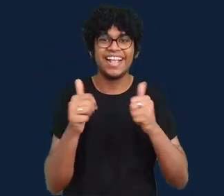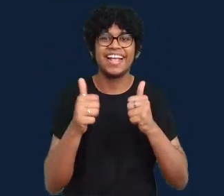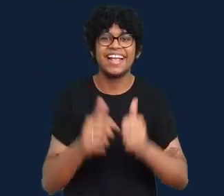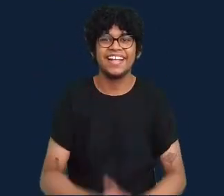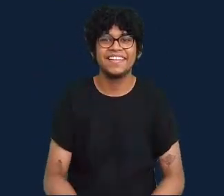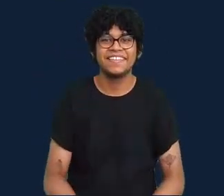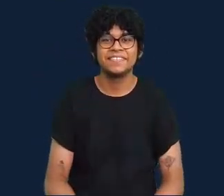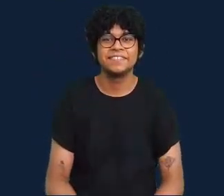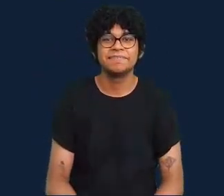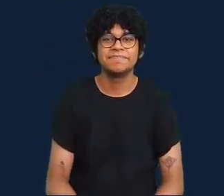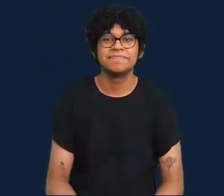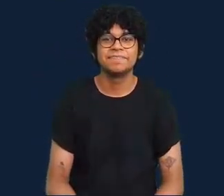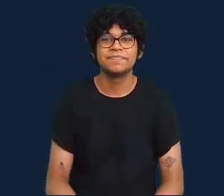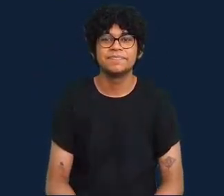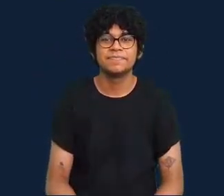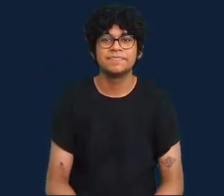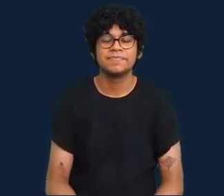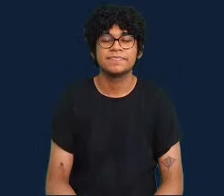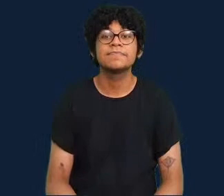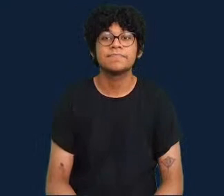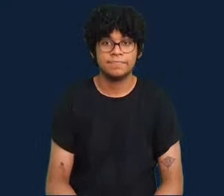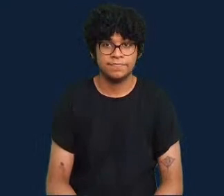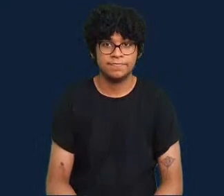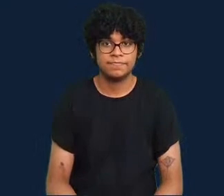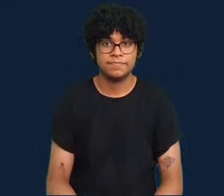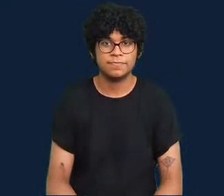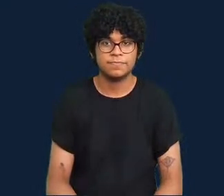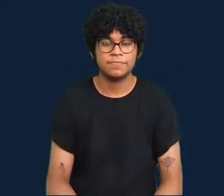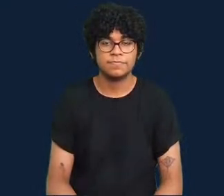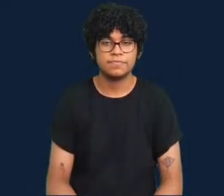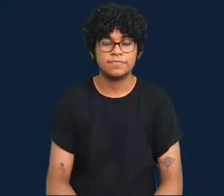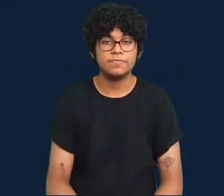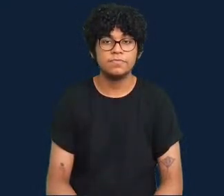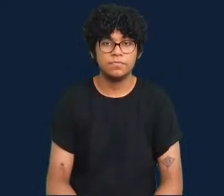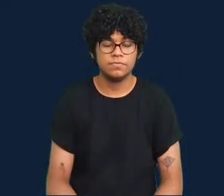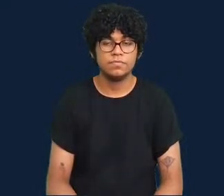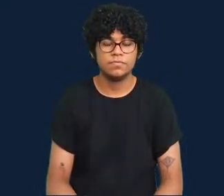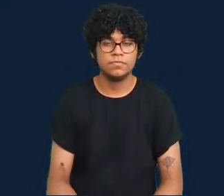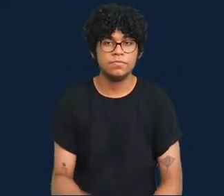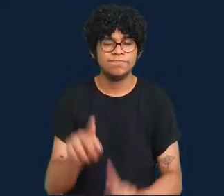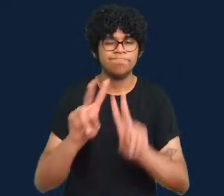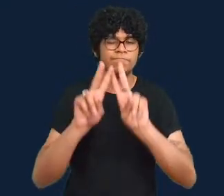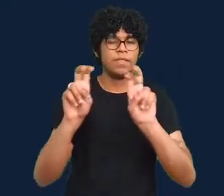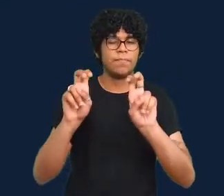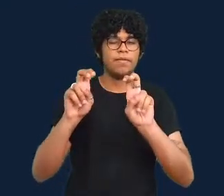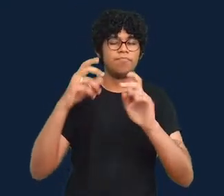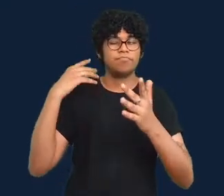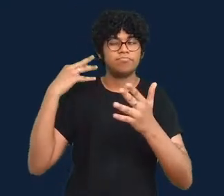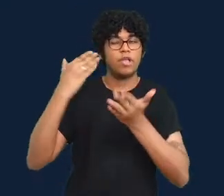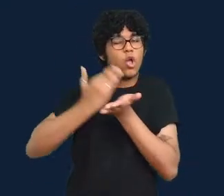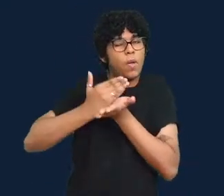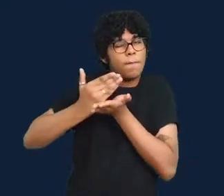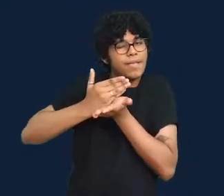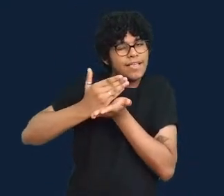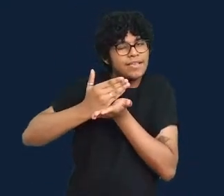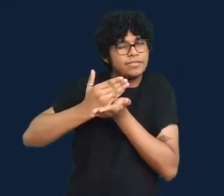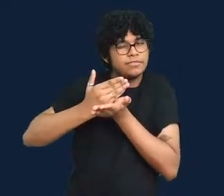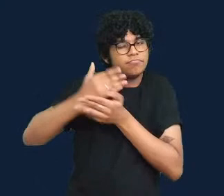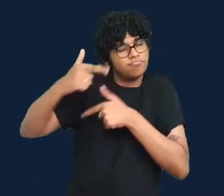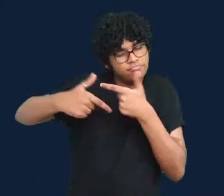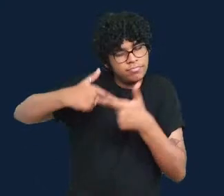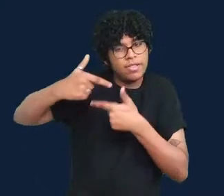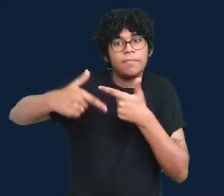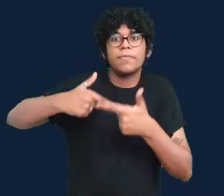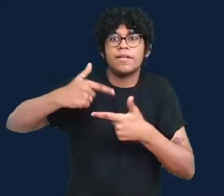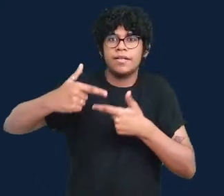So you said that when you started your career, the need to code was high. But if we skip these technical